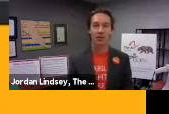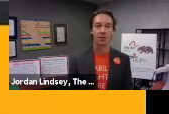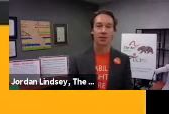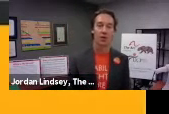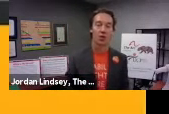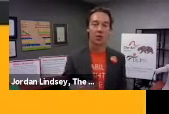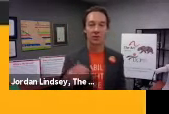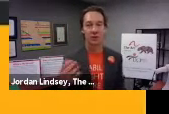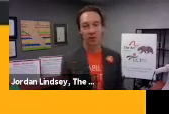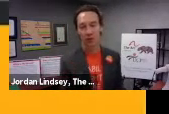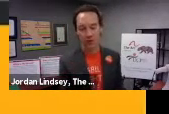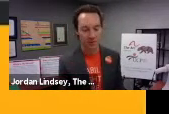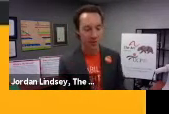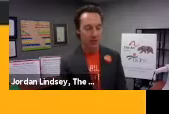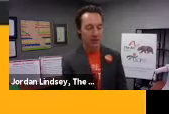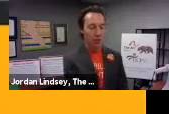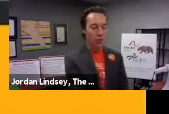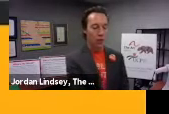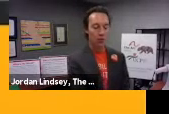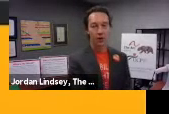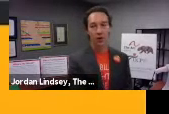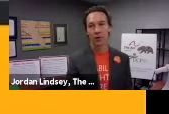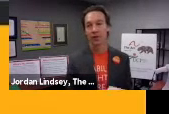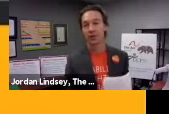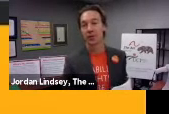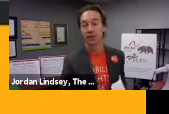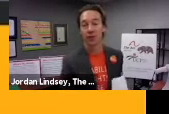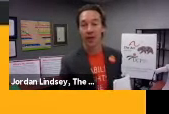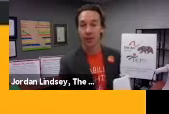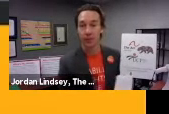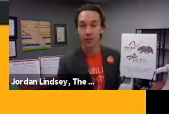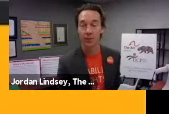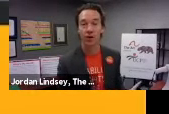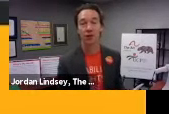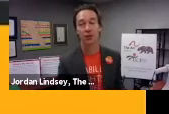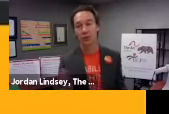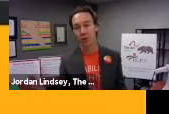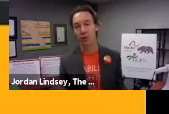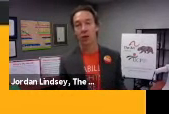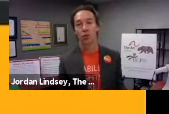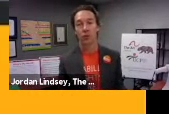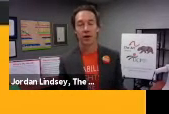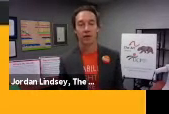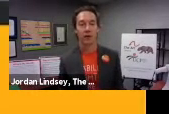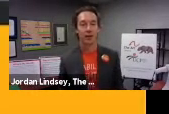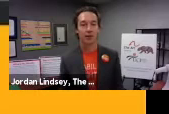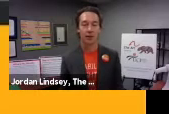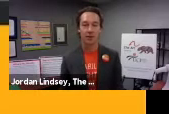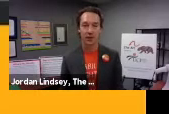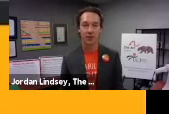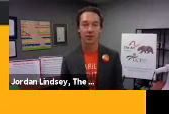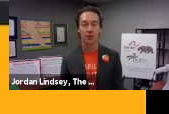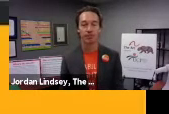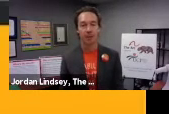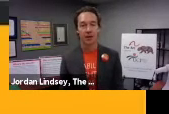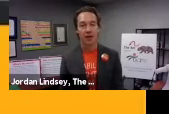past, helping us when he was Secretary of State with our Disability Vote California project, which we talked about a couple